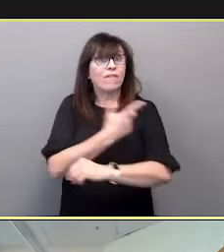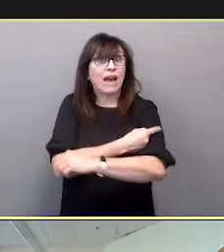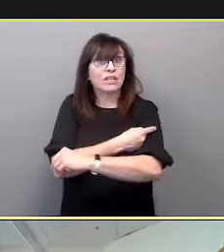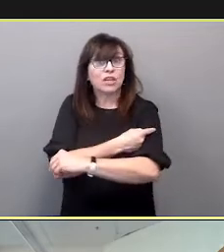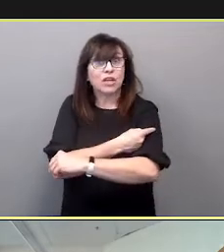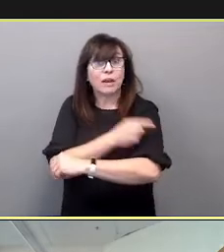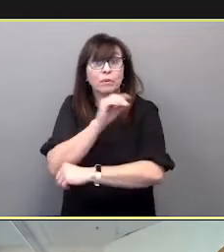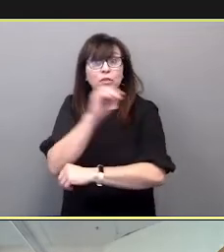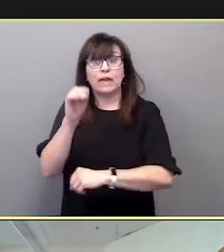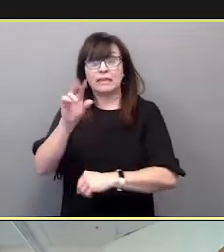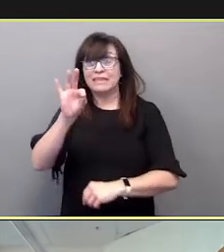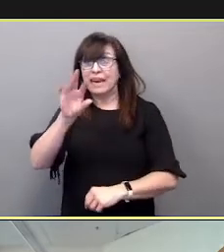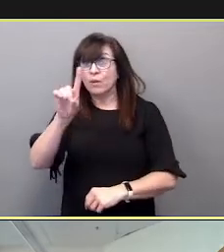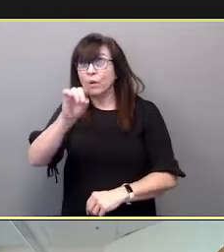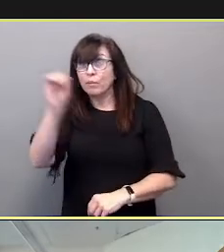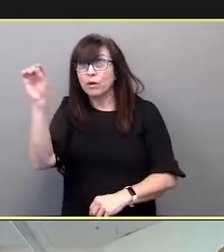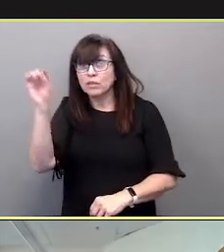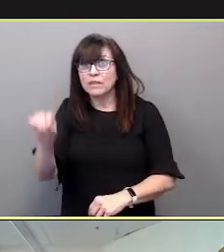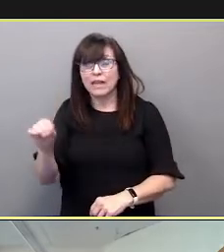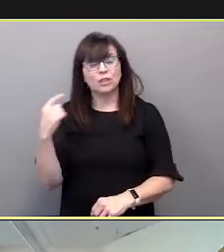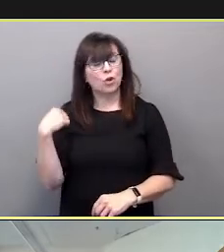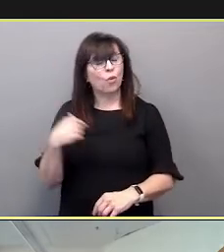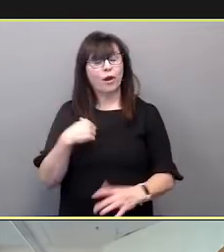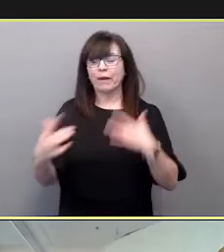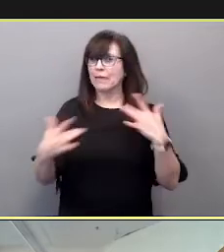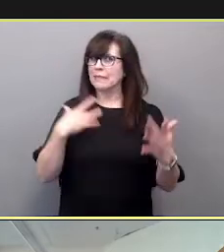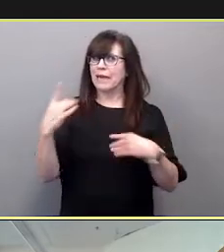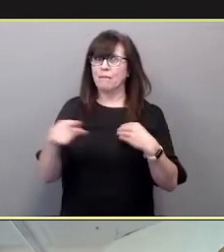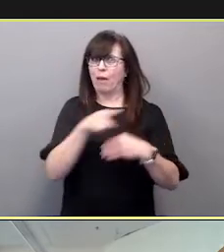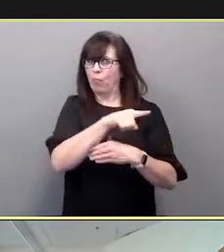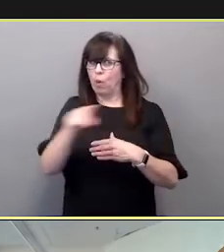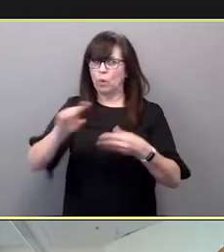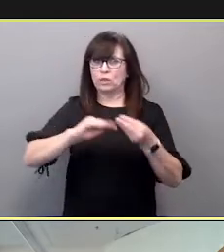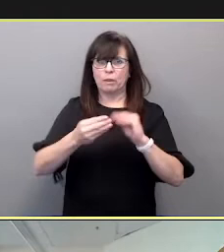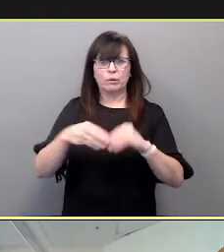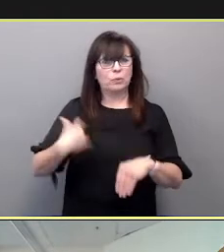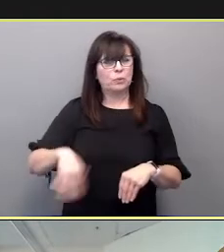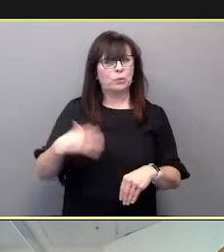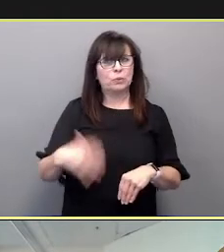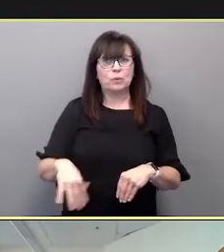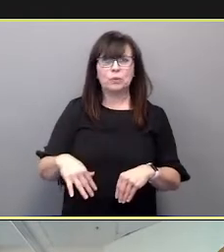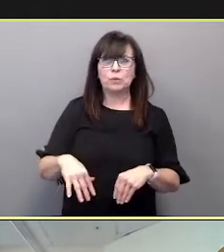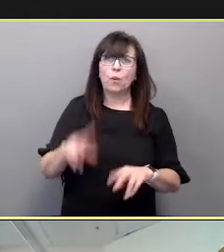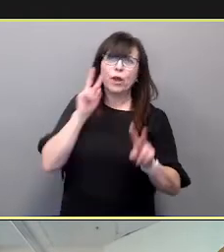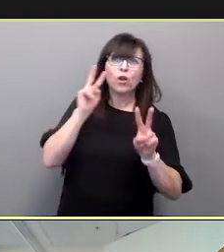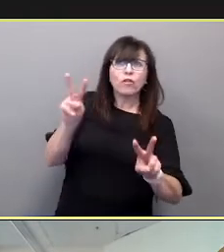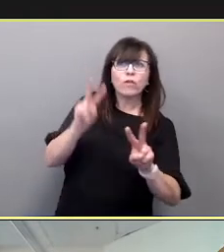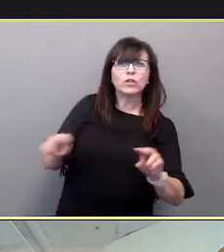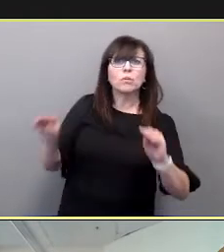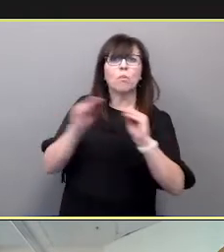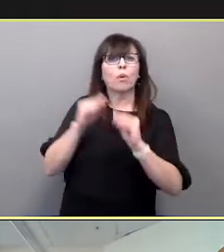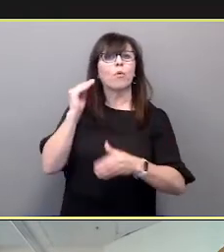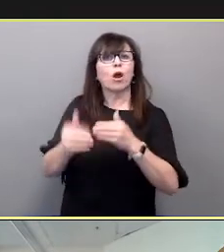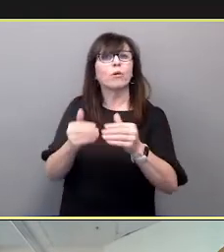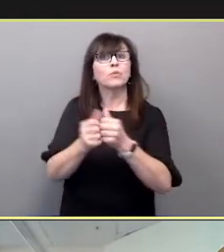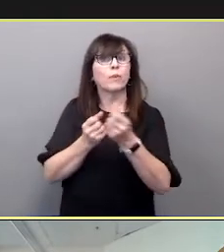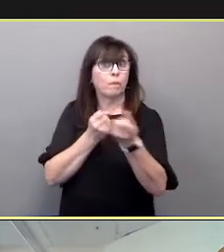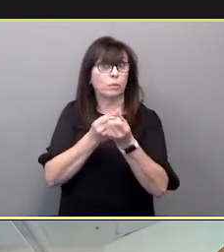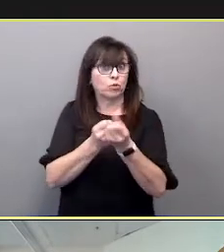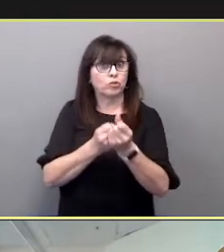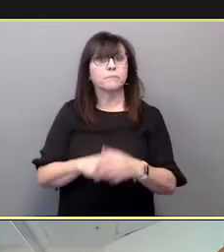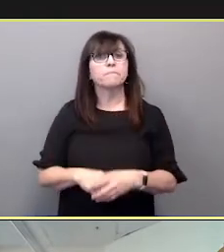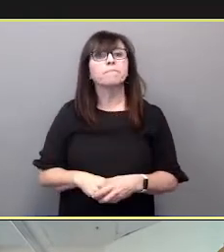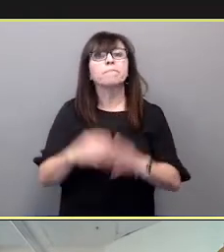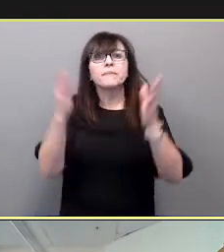is 91%. So we're very excited about these numbers and look forward to our progress on boosters. Next